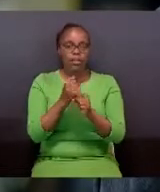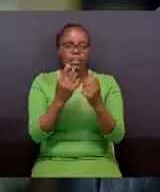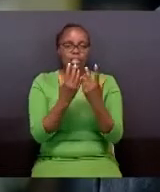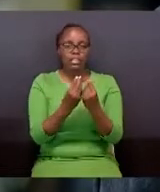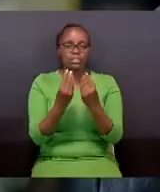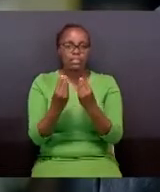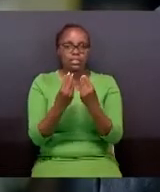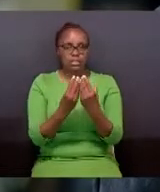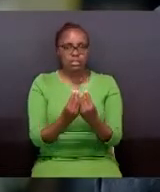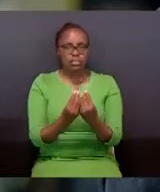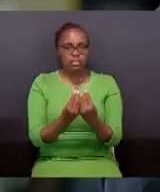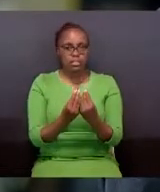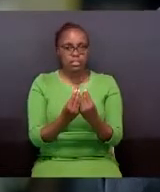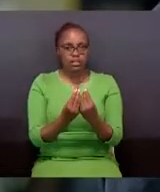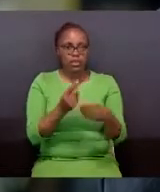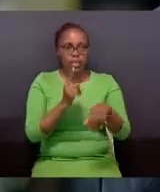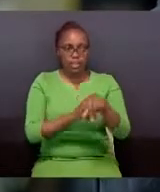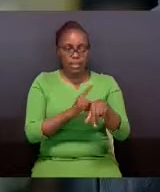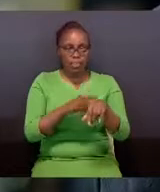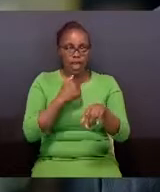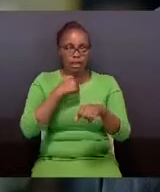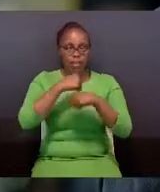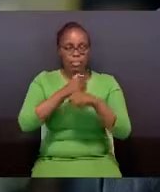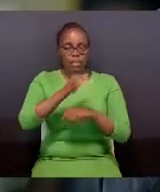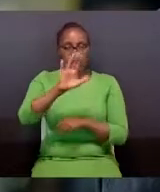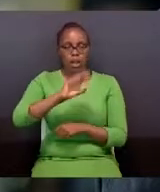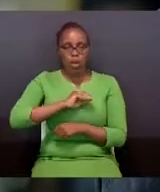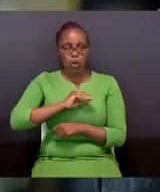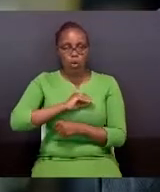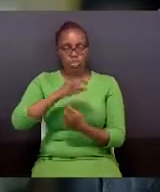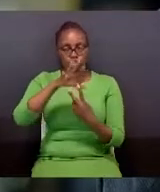easy once they have made their own choices